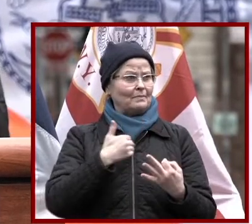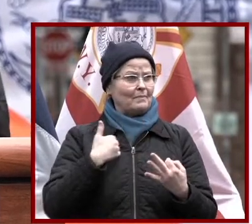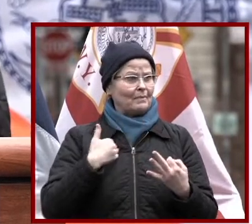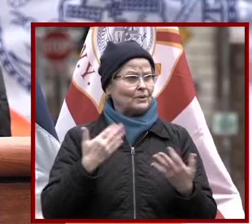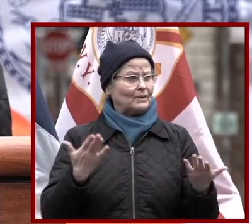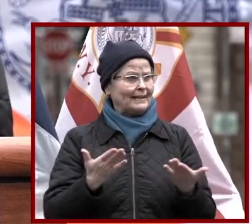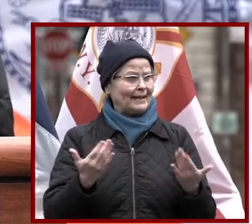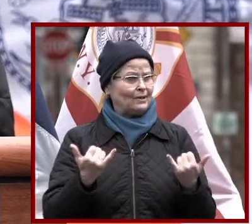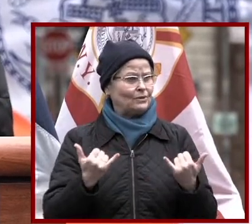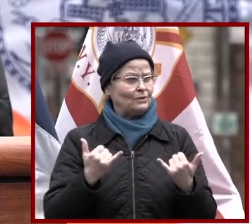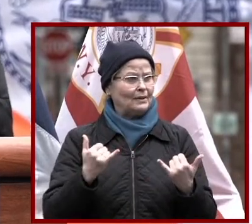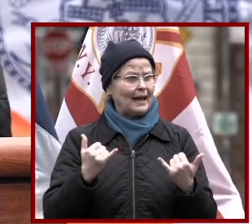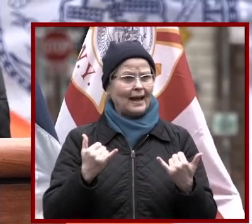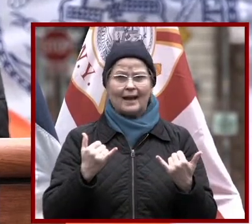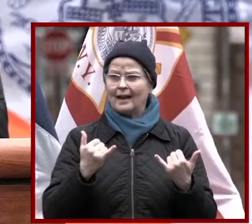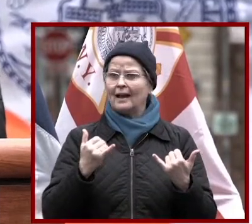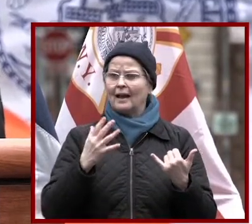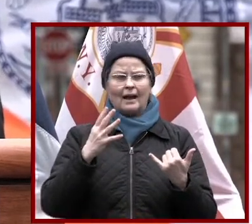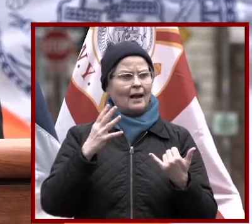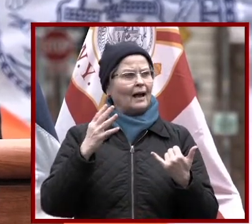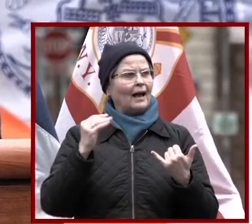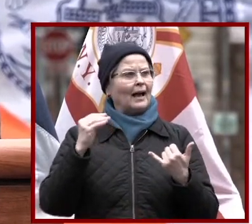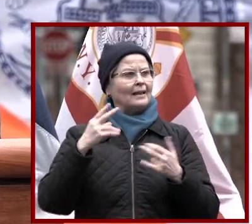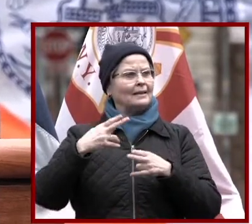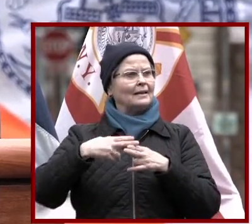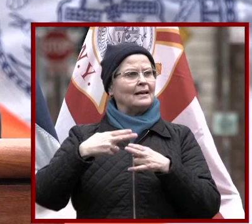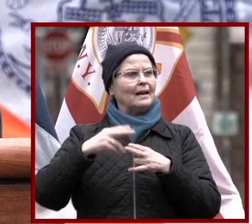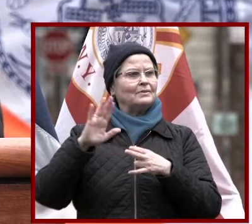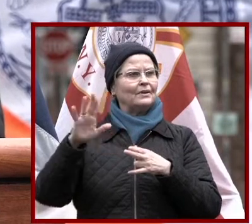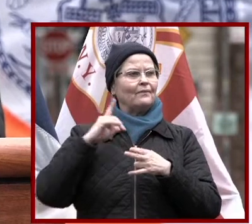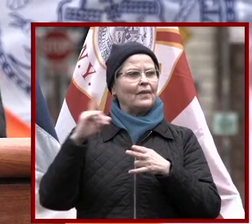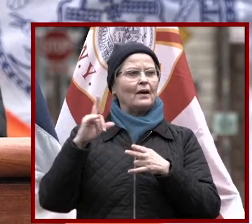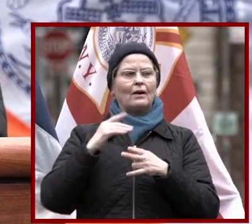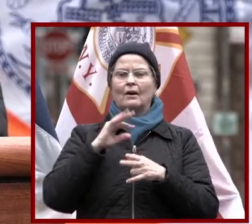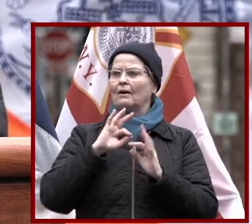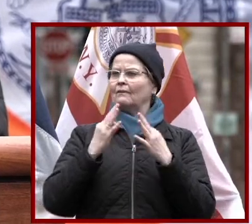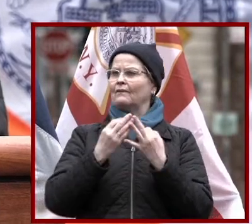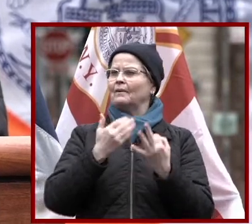today and the names of their relatives who died.